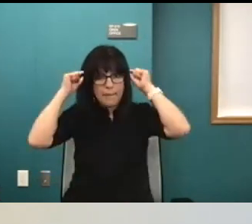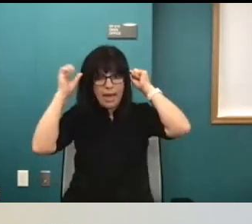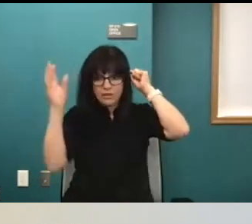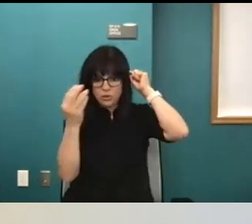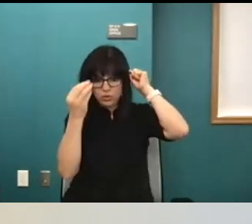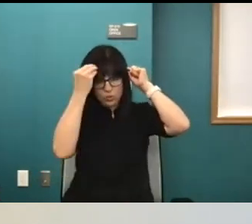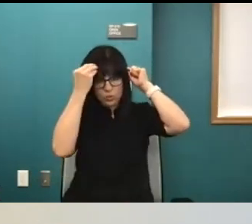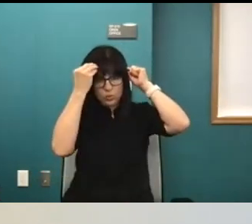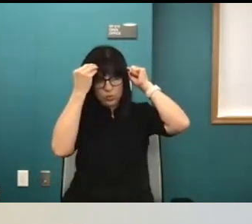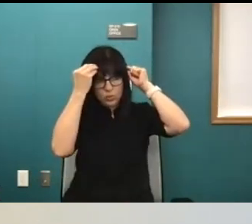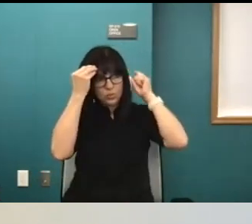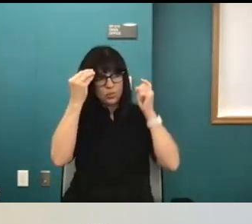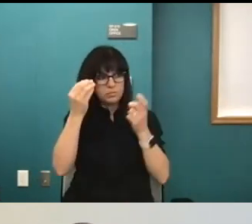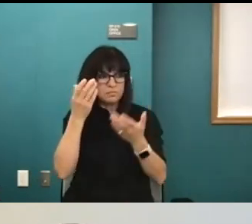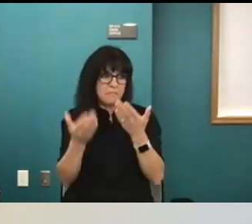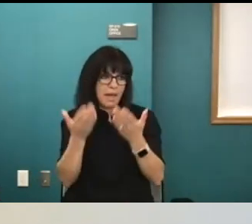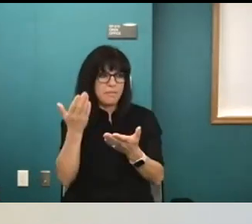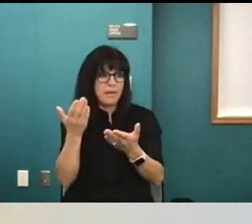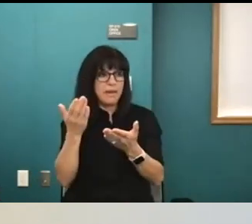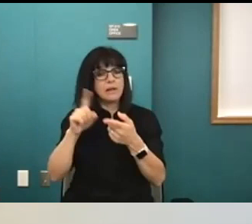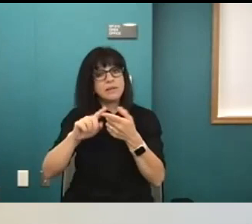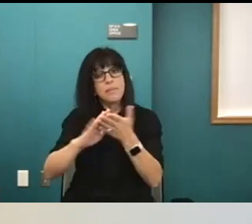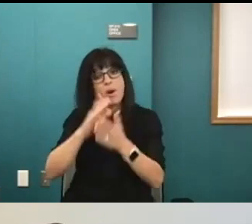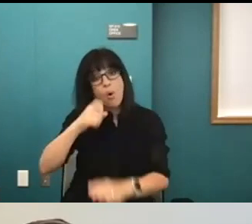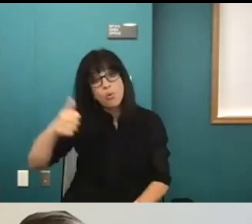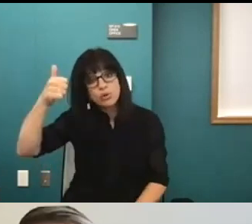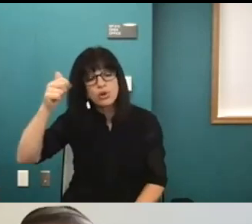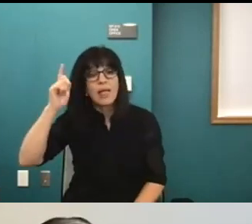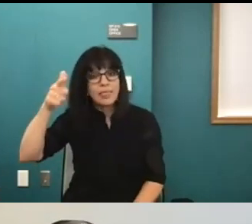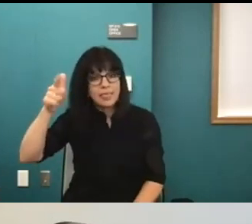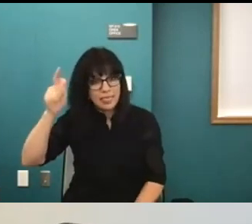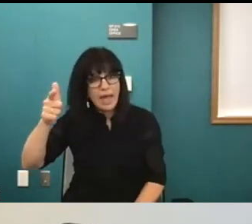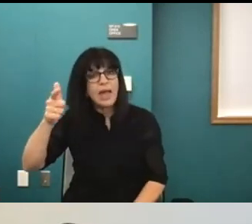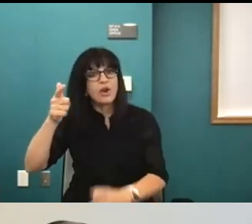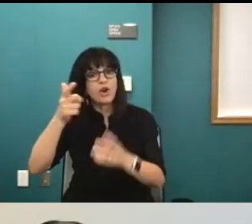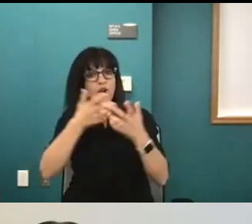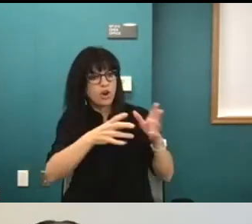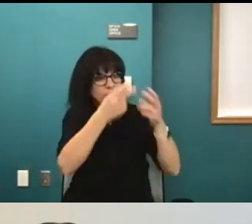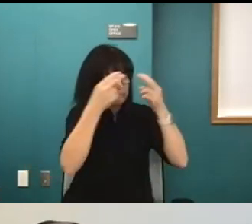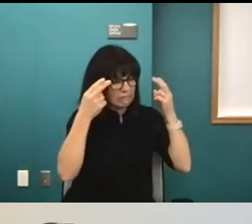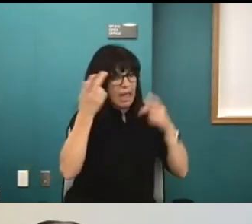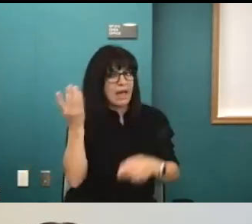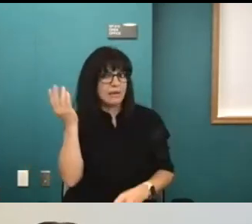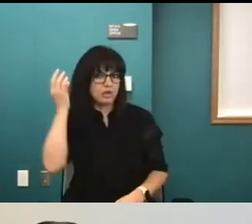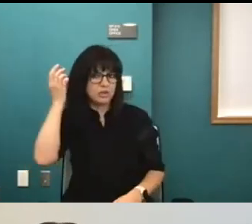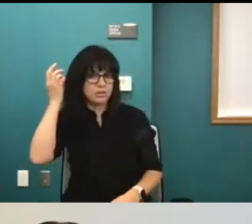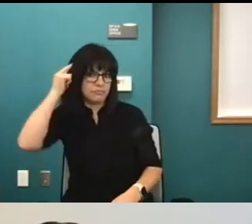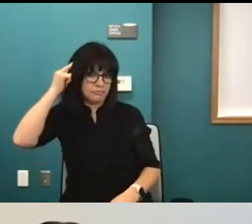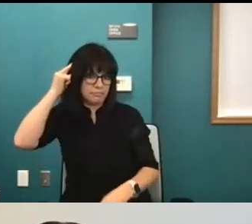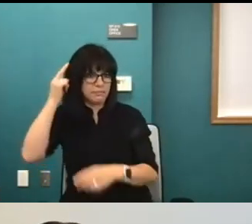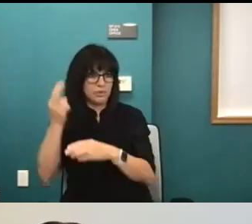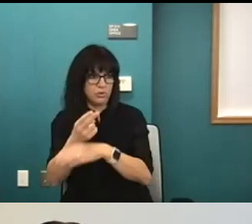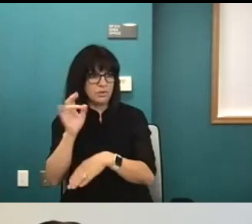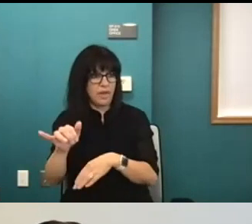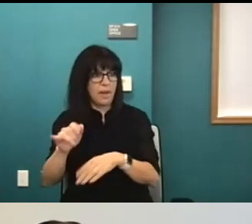transition to that until maybe they're a little bit older, right, or whatnot. So, and that is definitely something you could do.